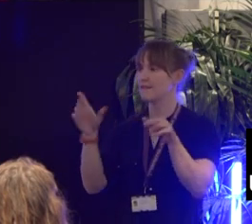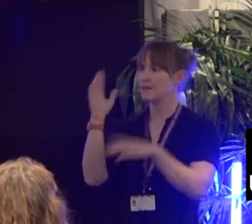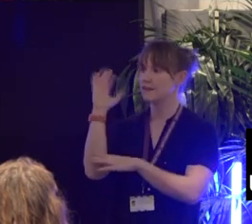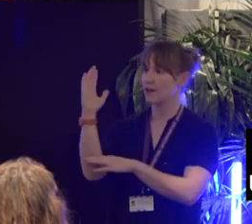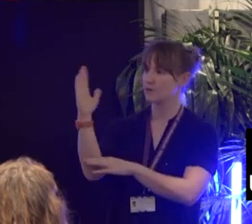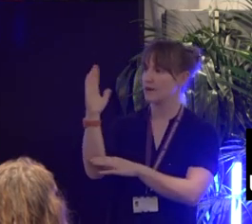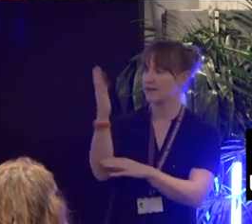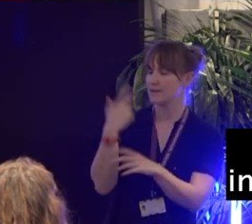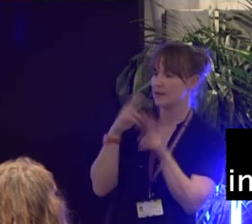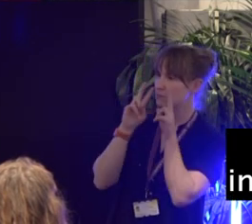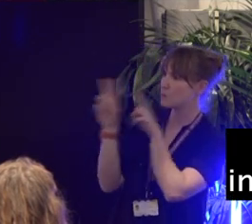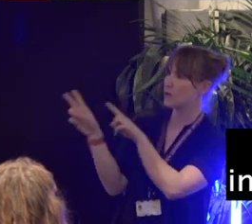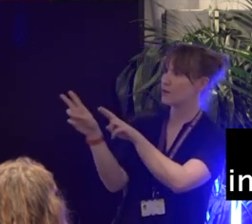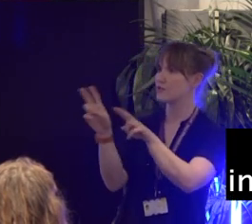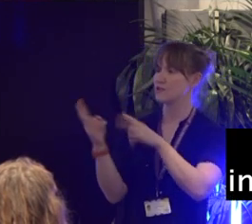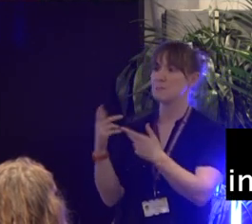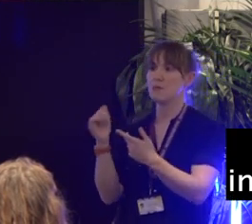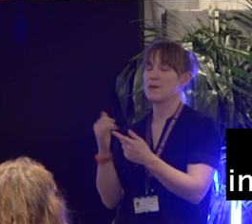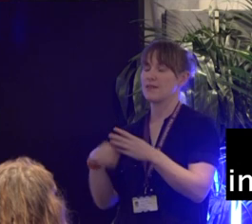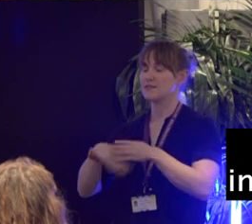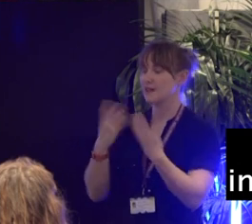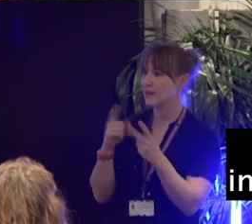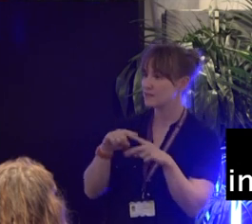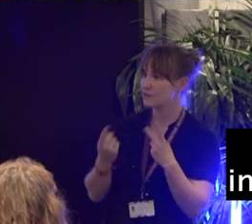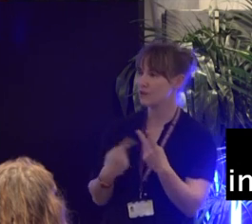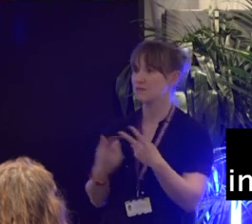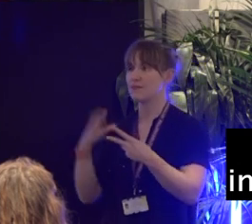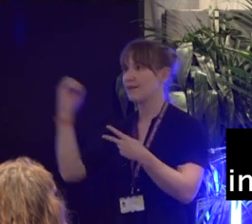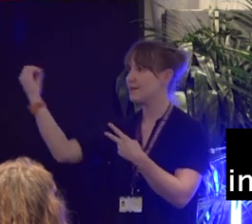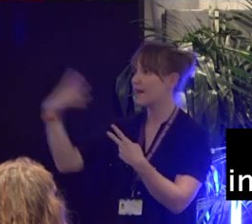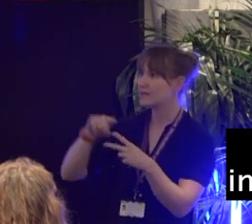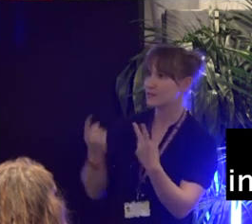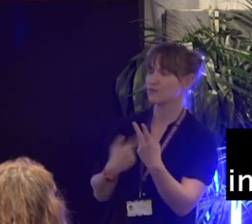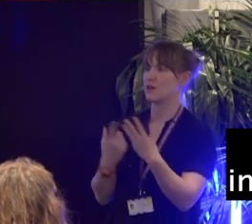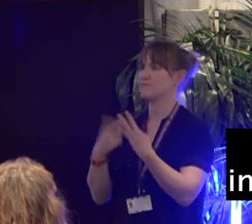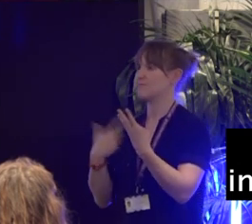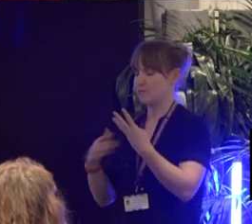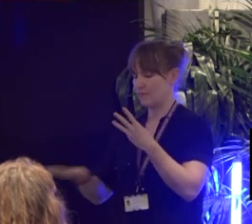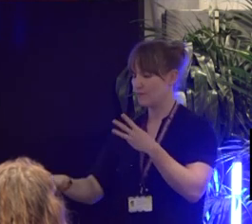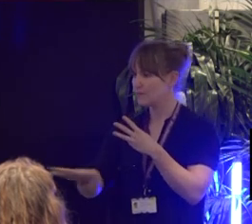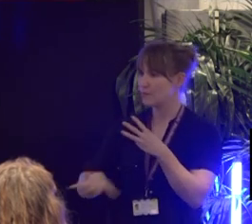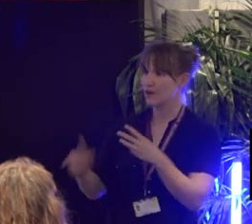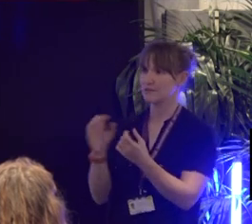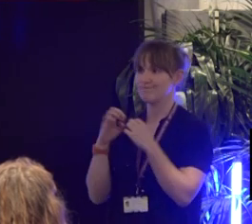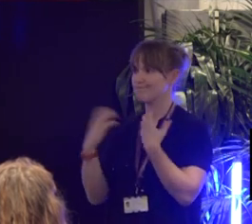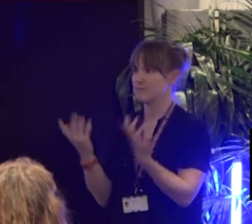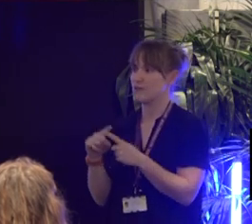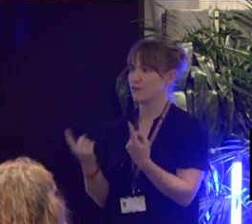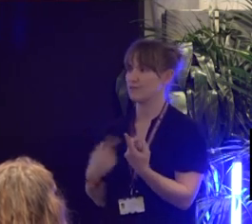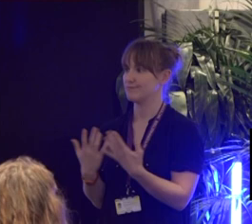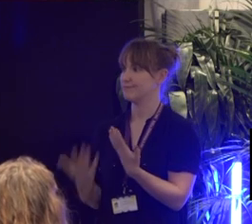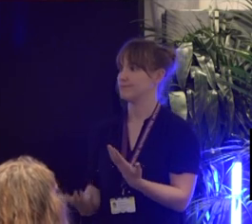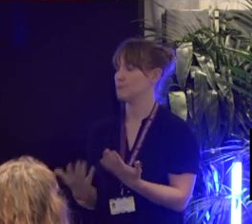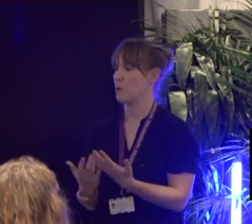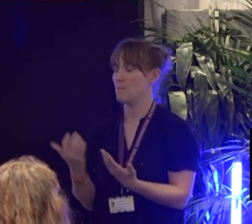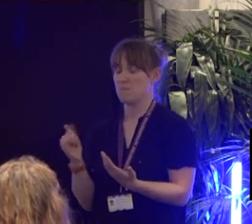feet, or the day is different, or the light is different, or the, so in a sense that's really kind of important to maybe even be bored in